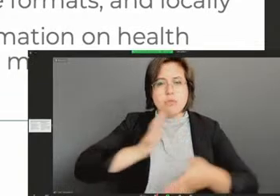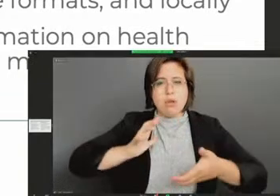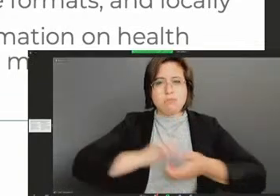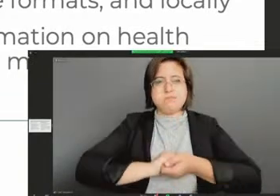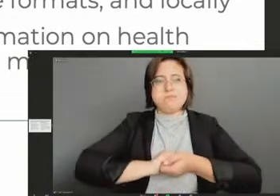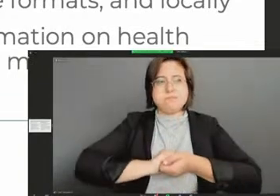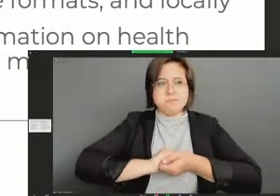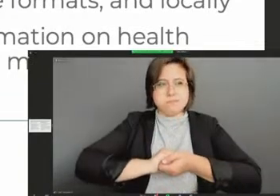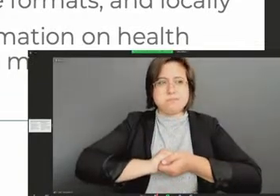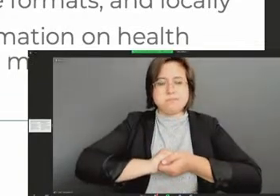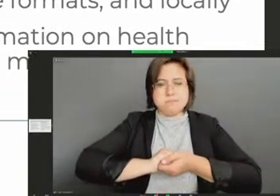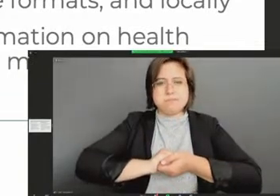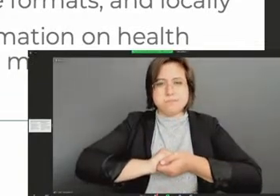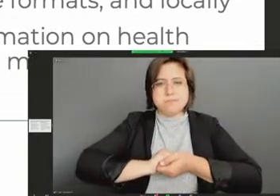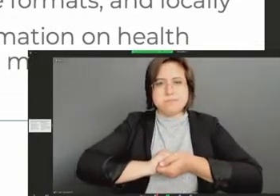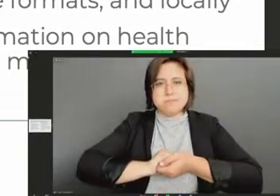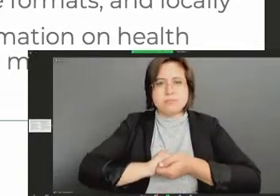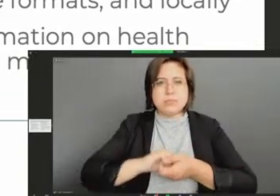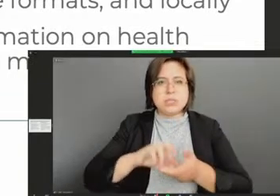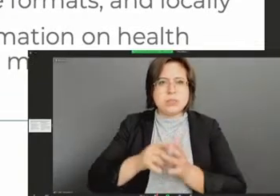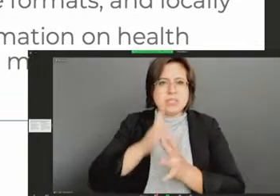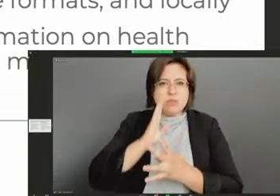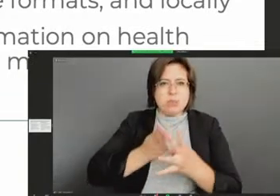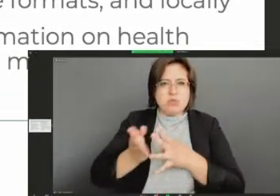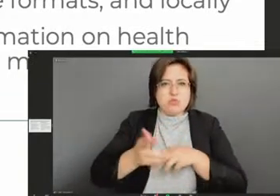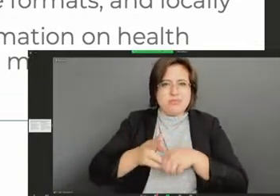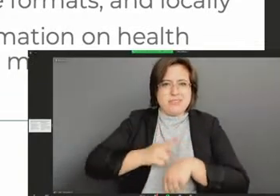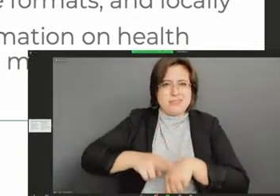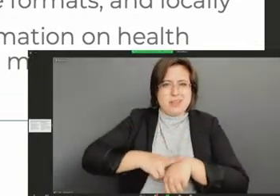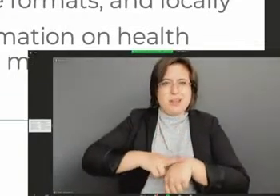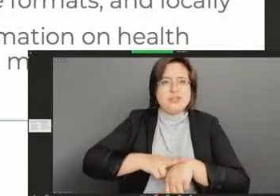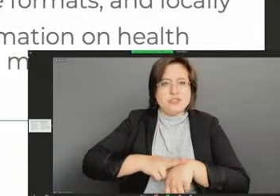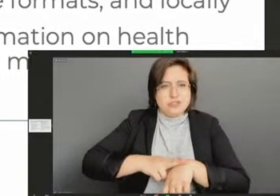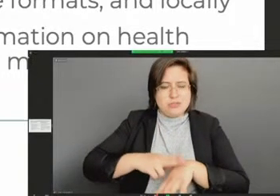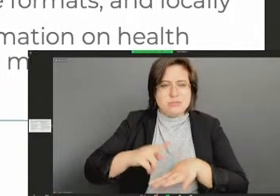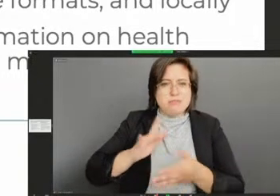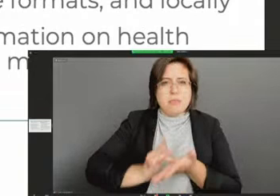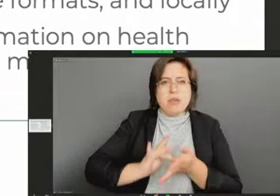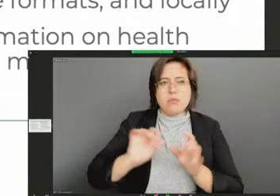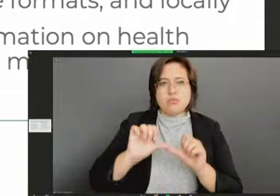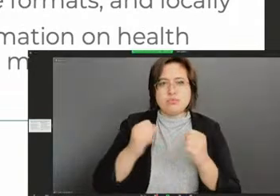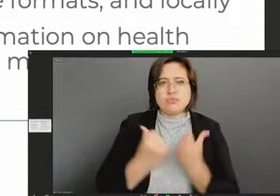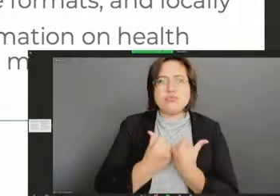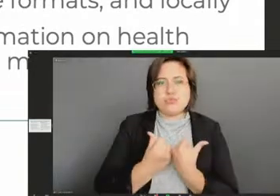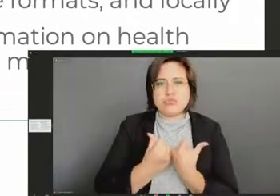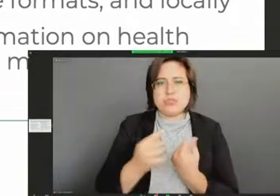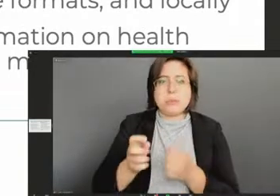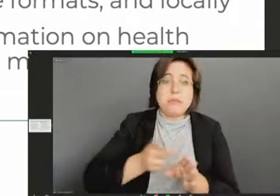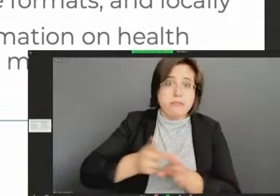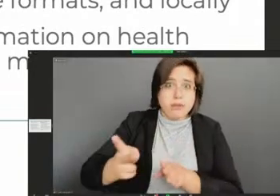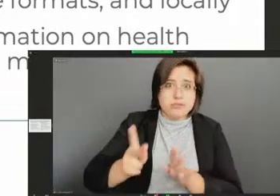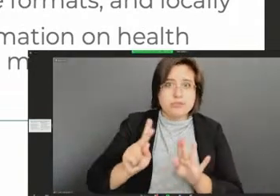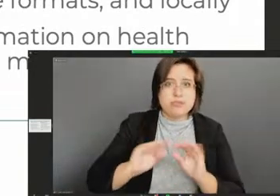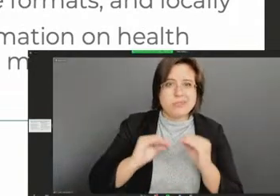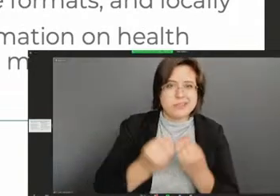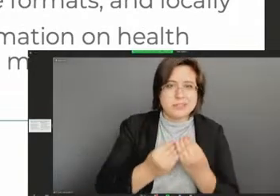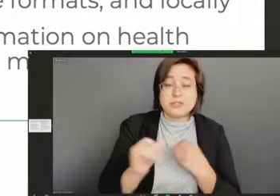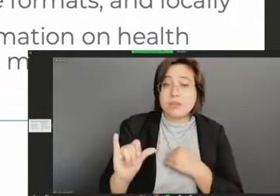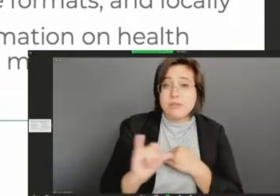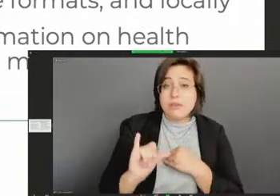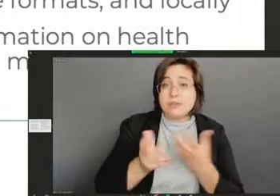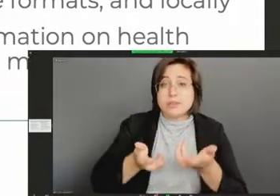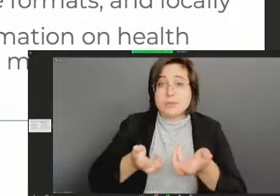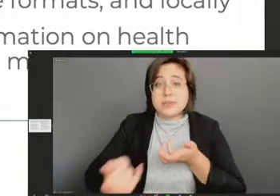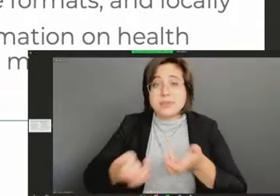go through both the National Medical Associations, other professional organizations, as well as engaging